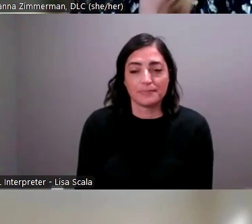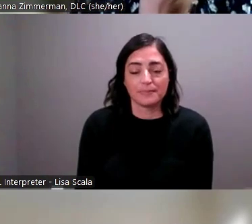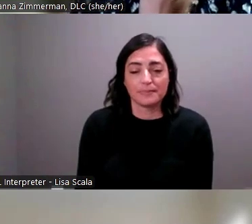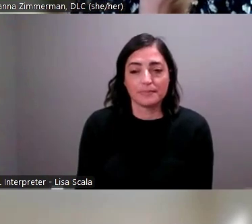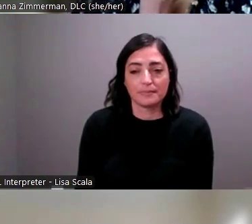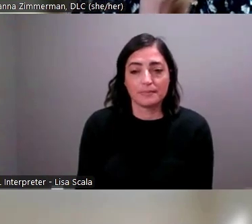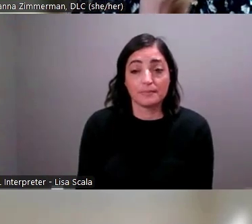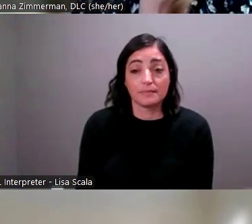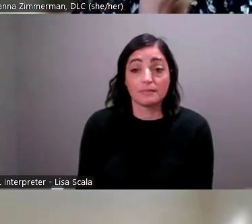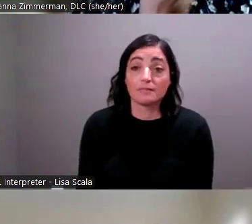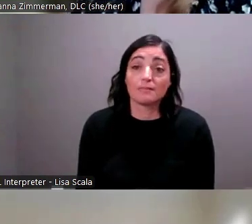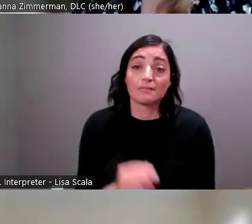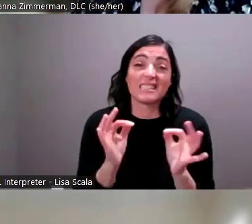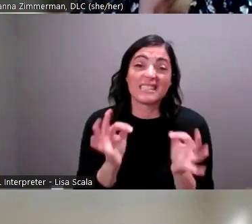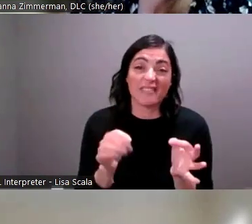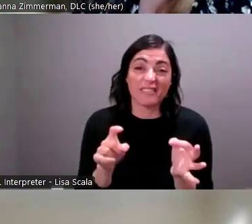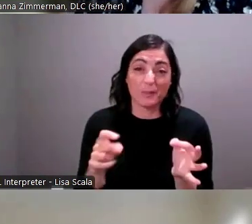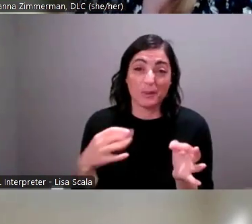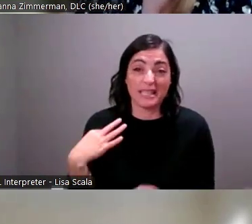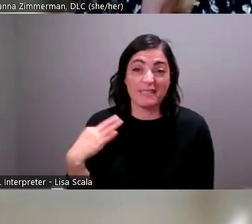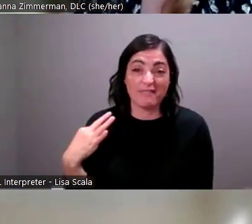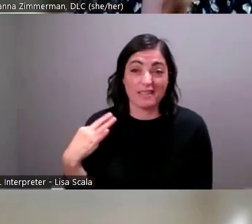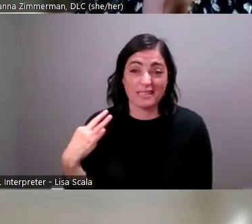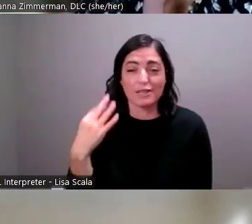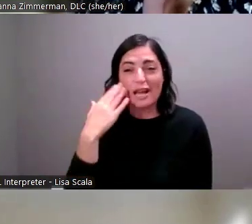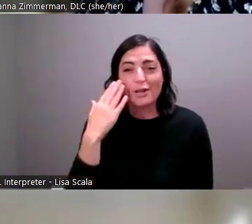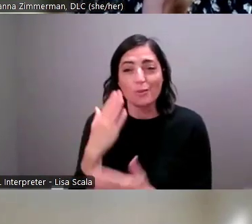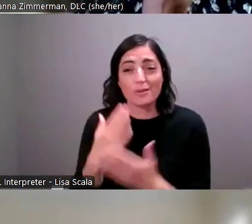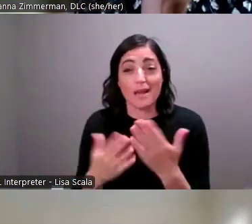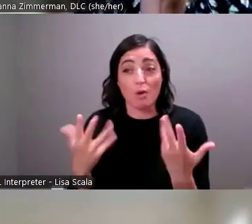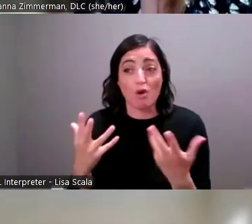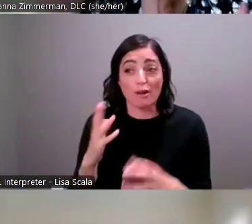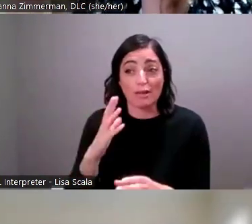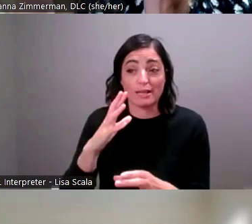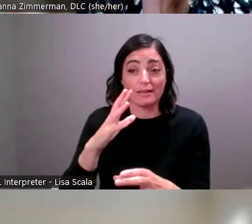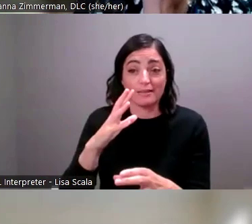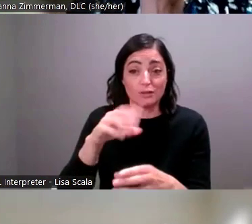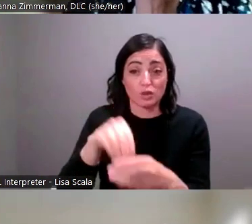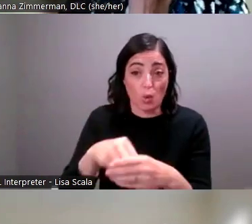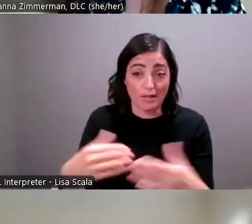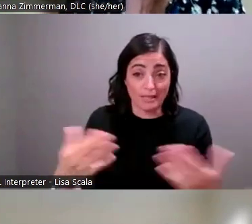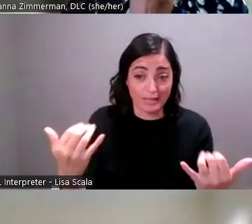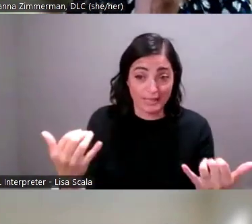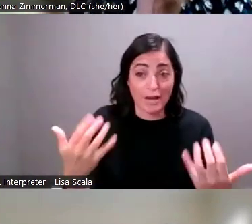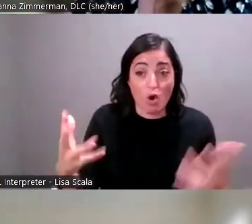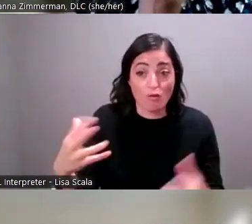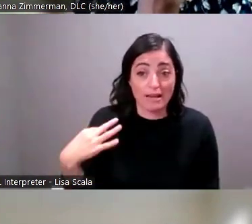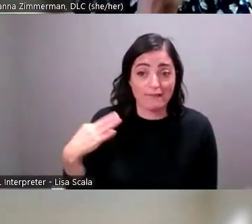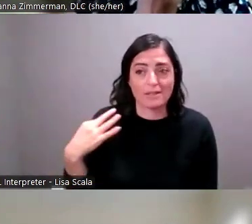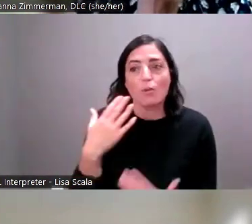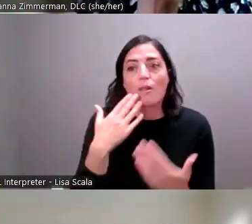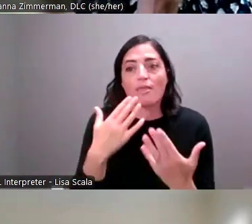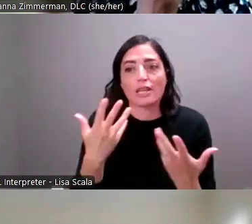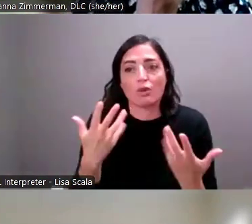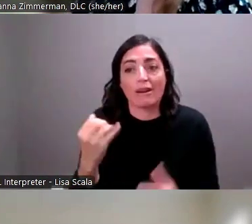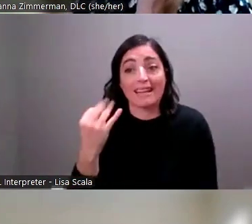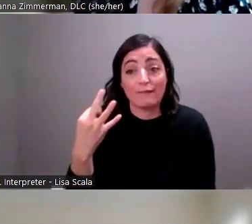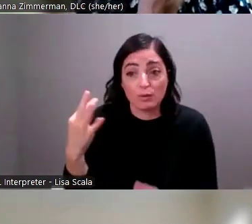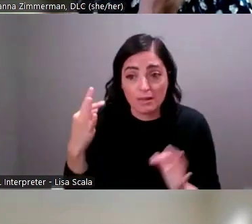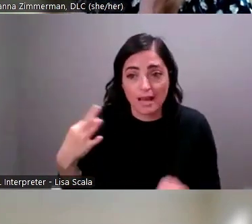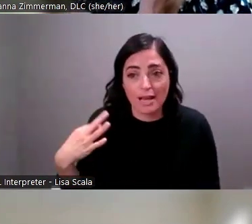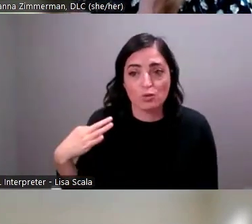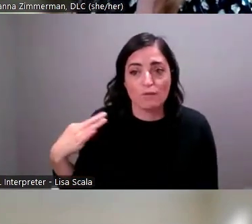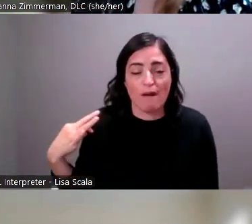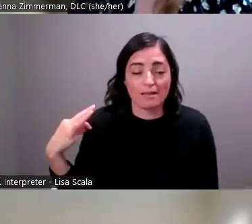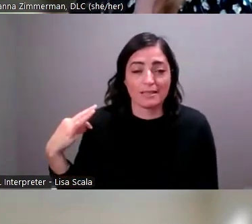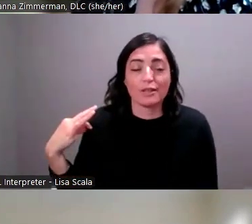we definitely need volunteers. I know that some of you on the call have already volunteered, so thank you to people who have already volunteered to